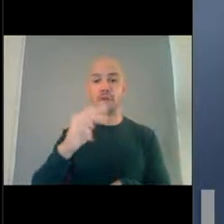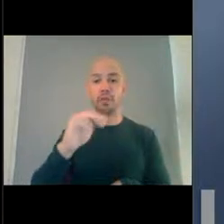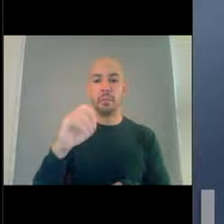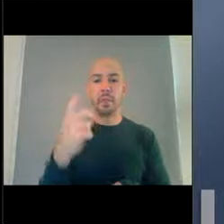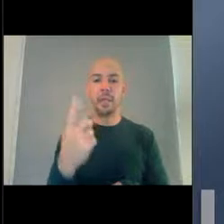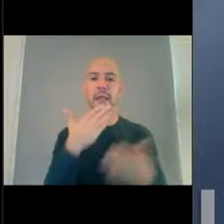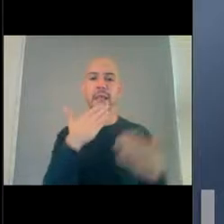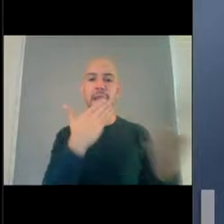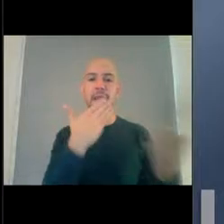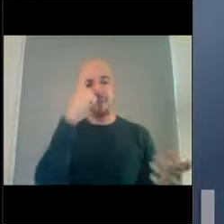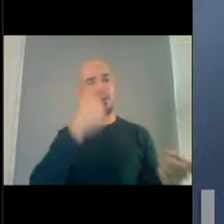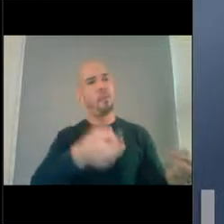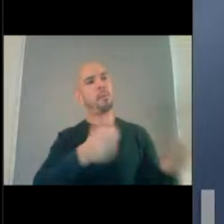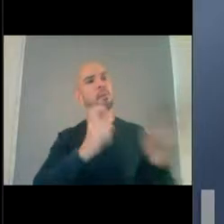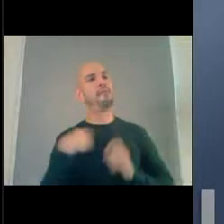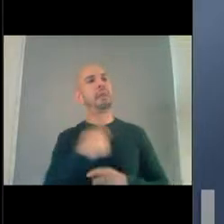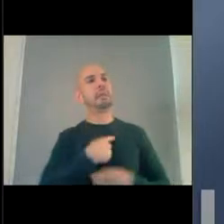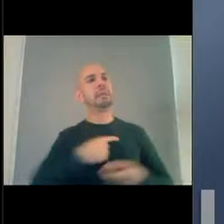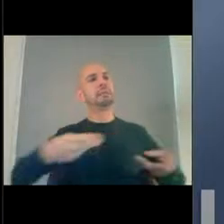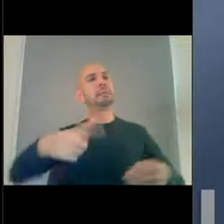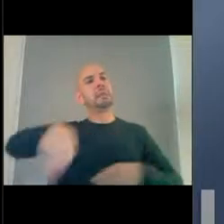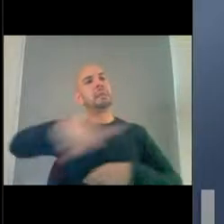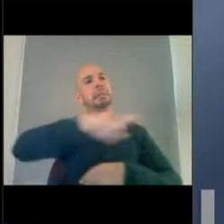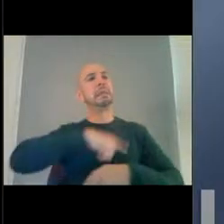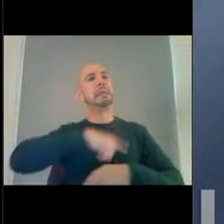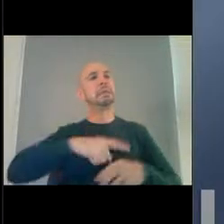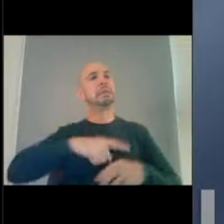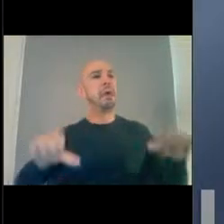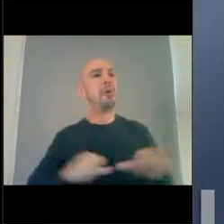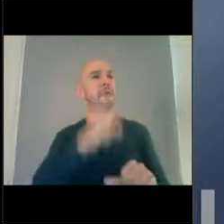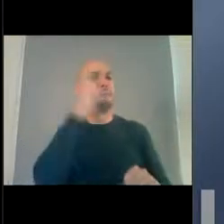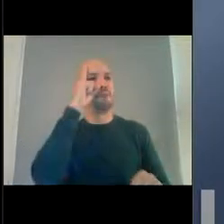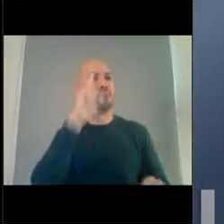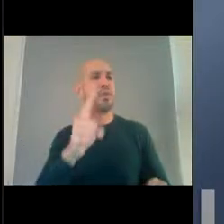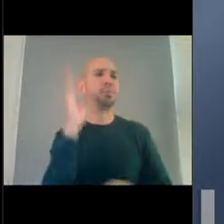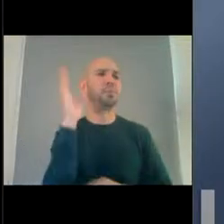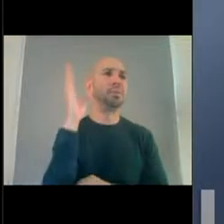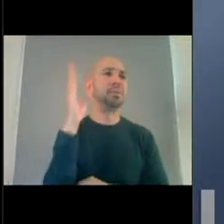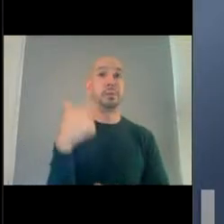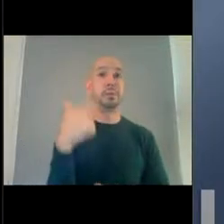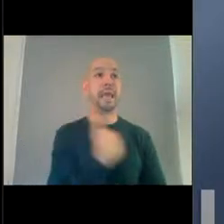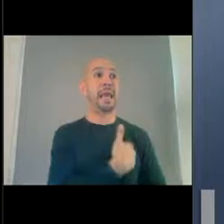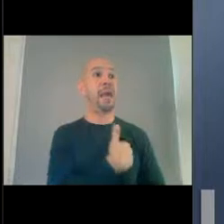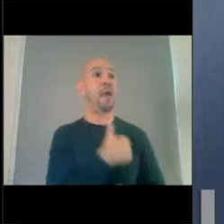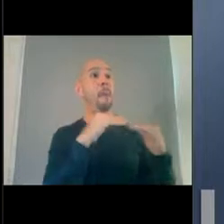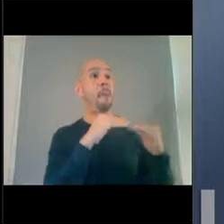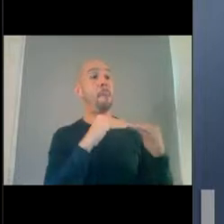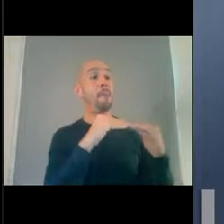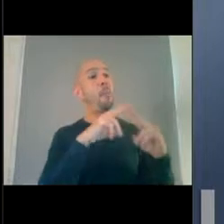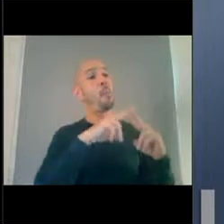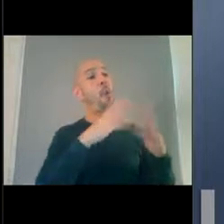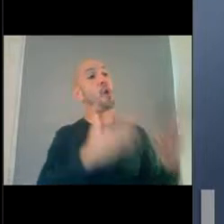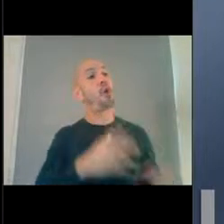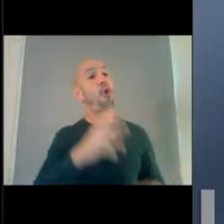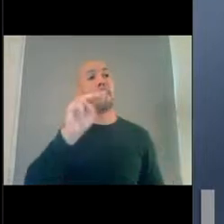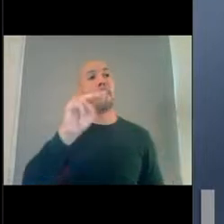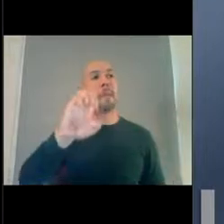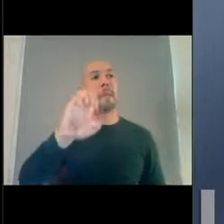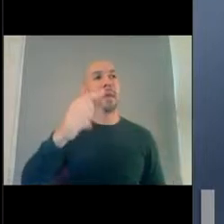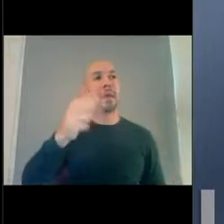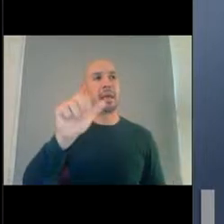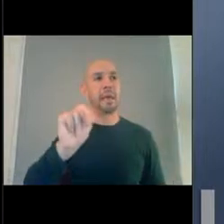with working with caltrans our colleague megan lamb did a lot of the